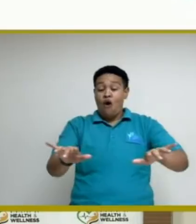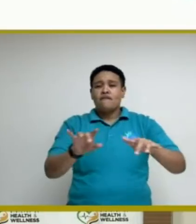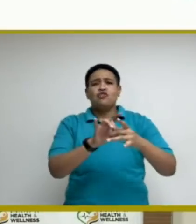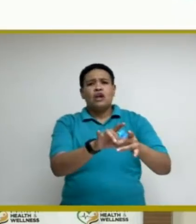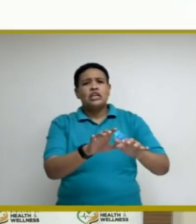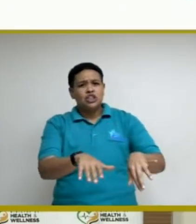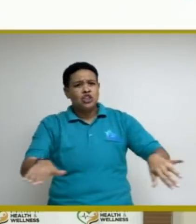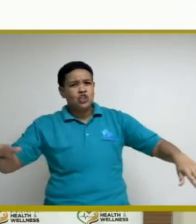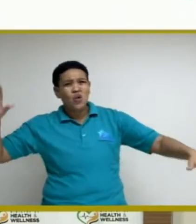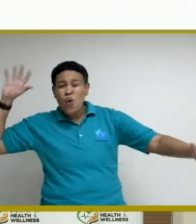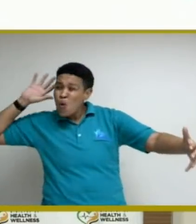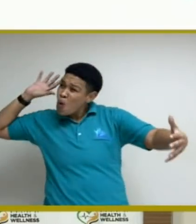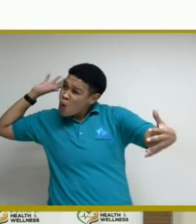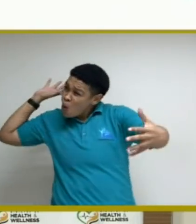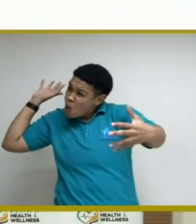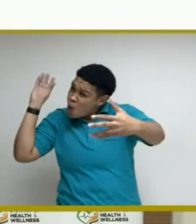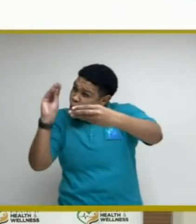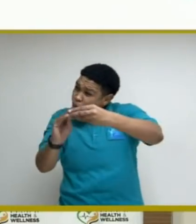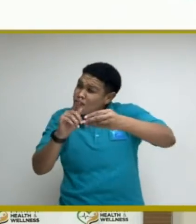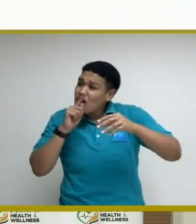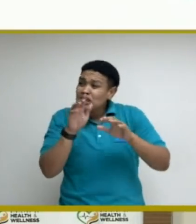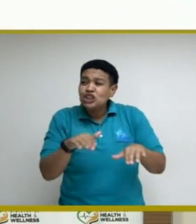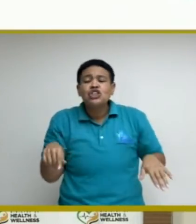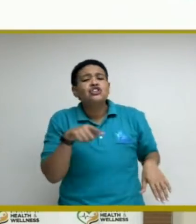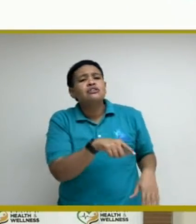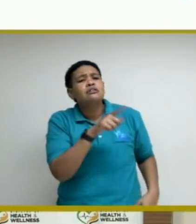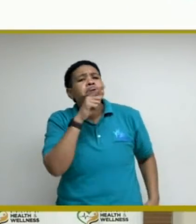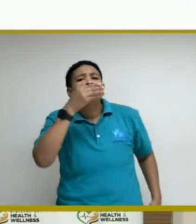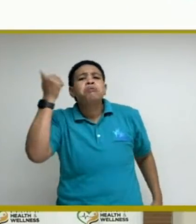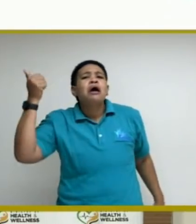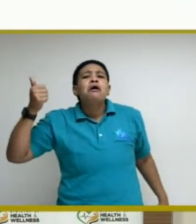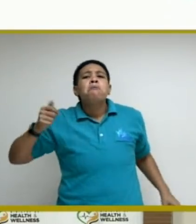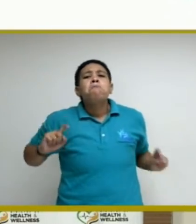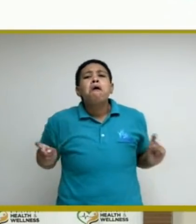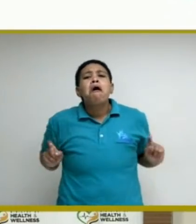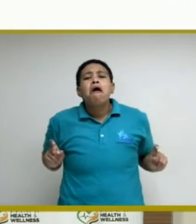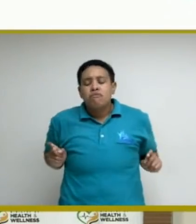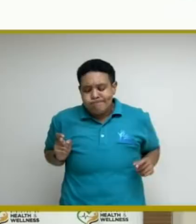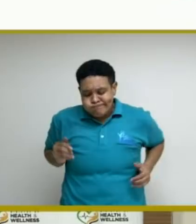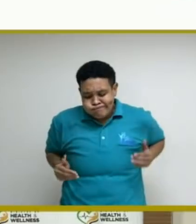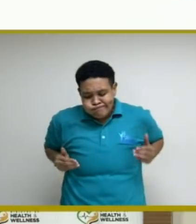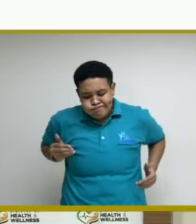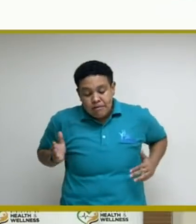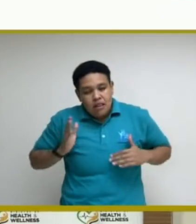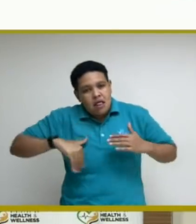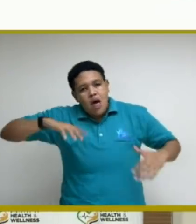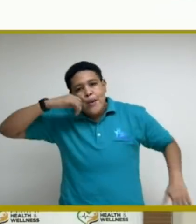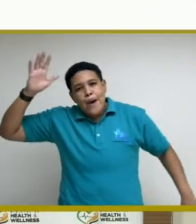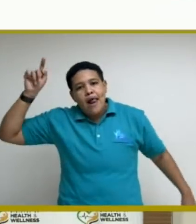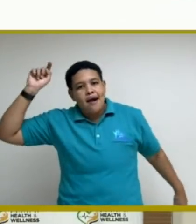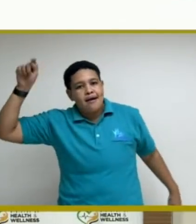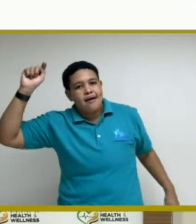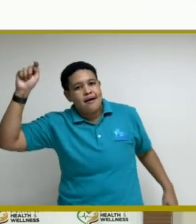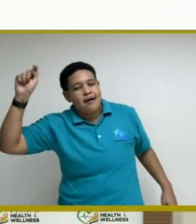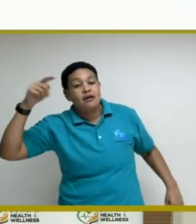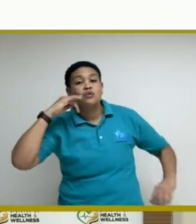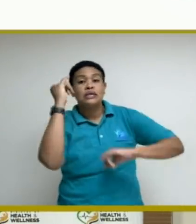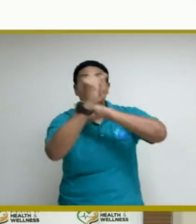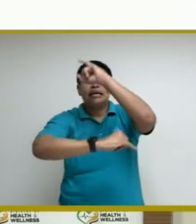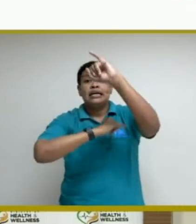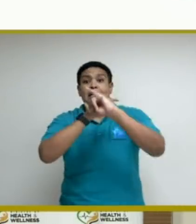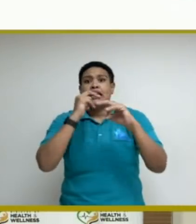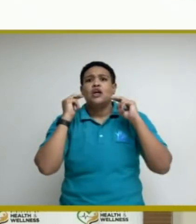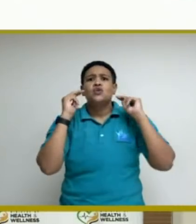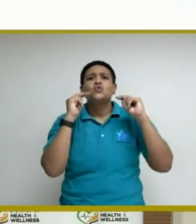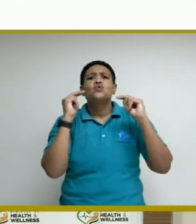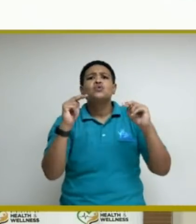children overall, the children are faring much better. We have seen in the international news that there has been an